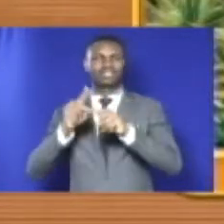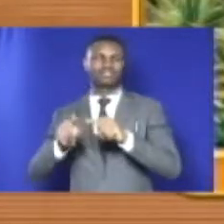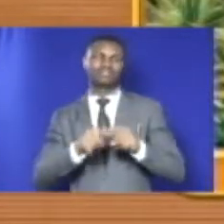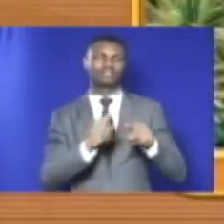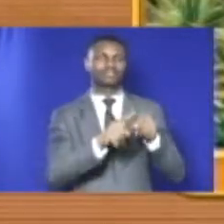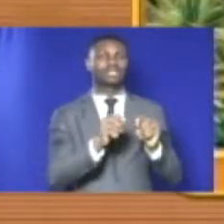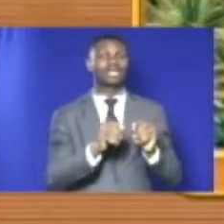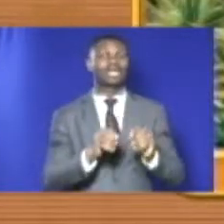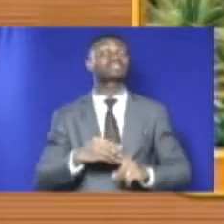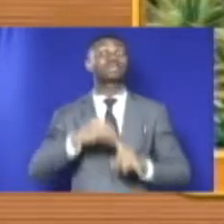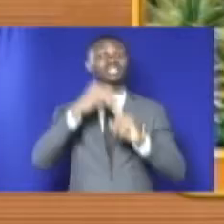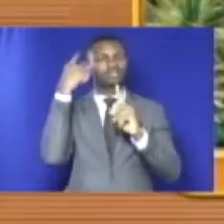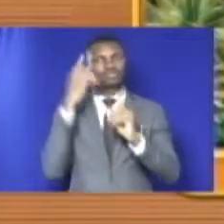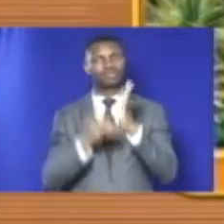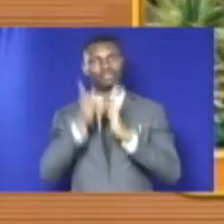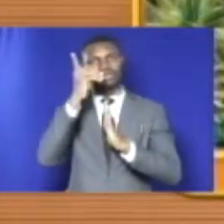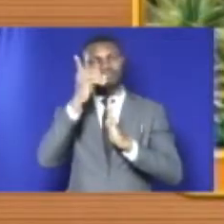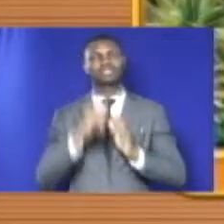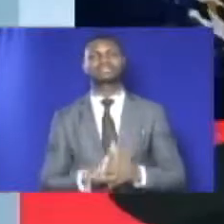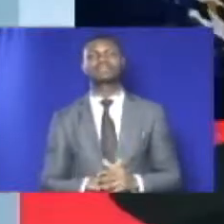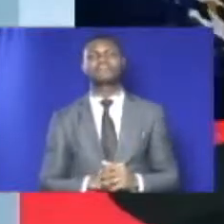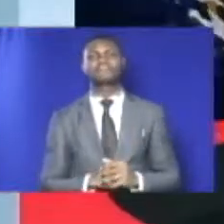sustainable development.